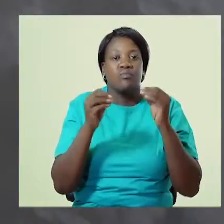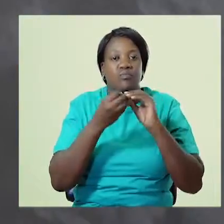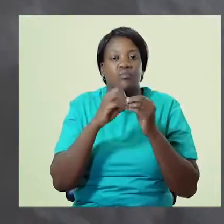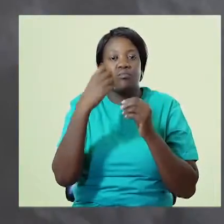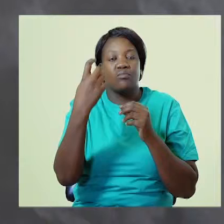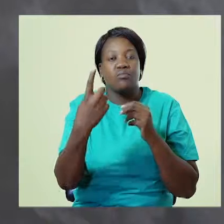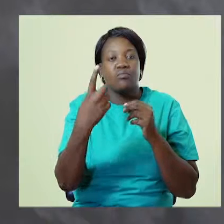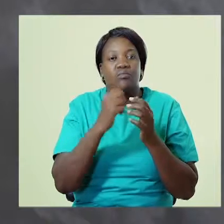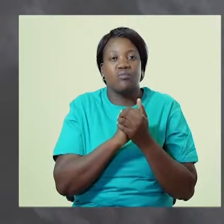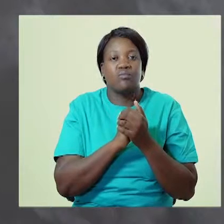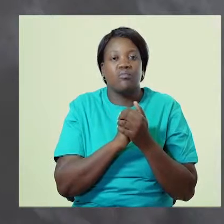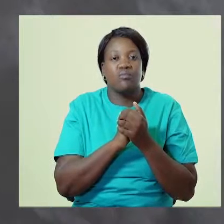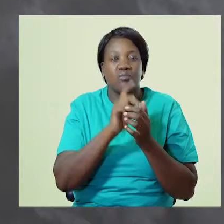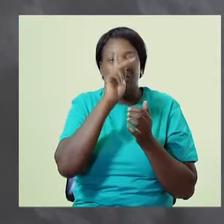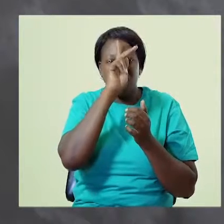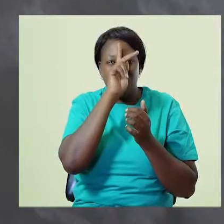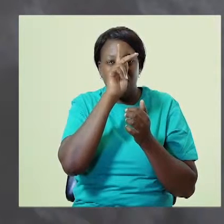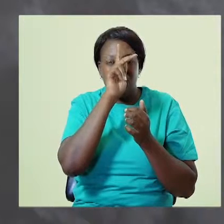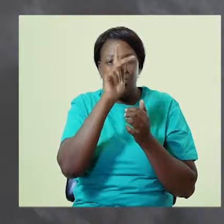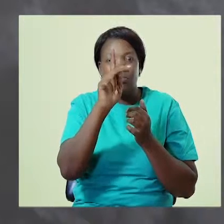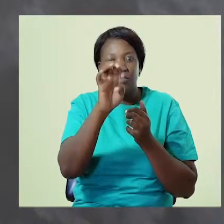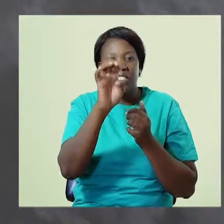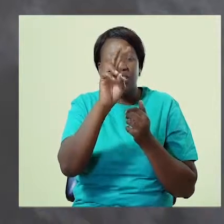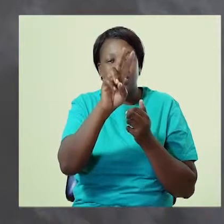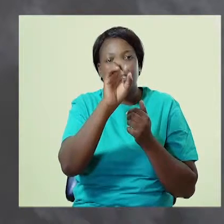1, Kevin is arriving at London at.